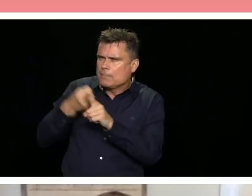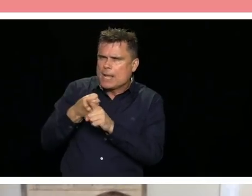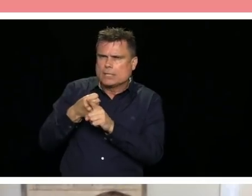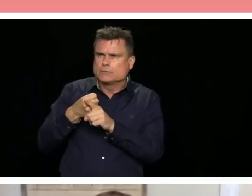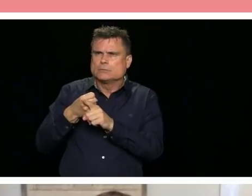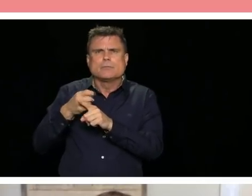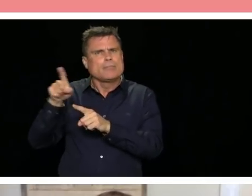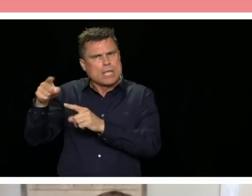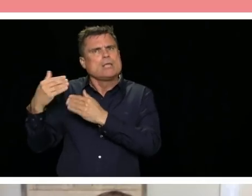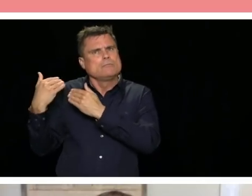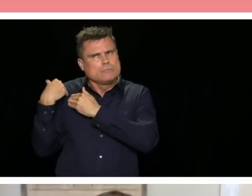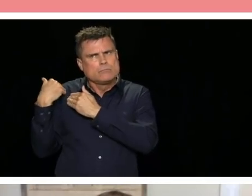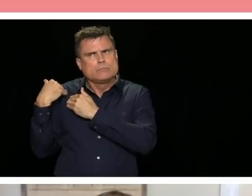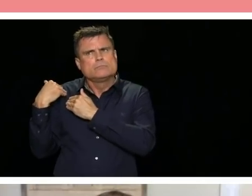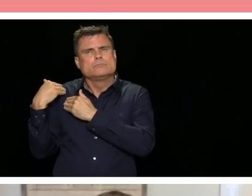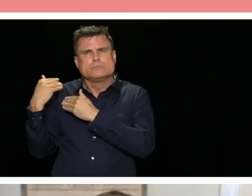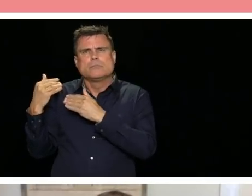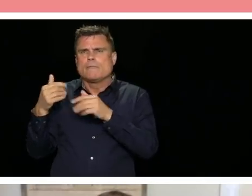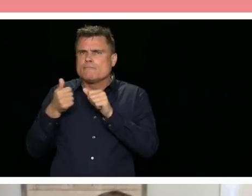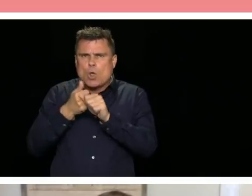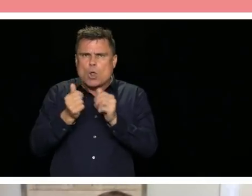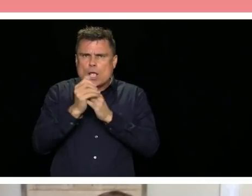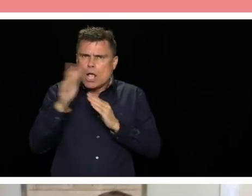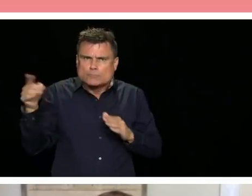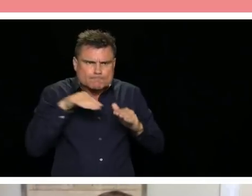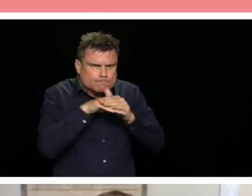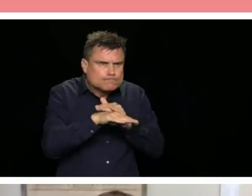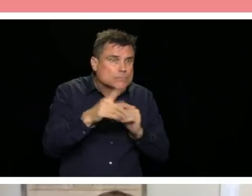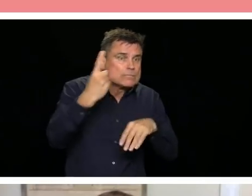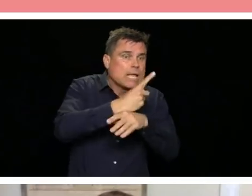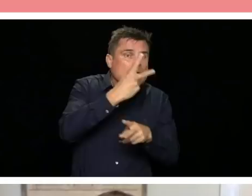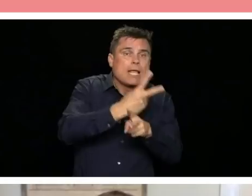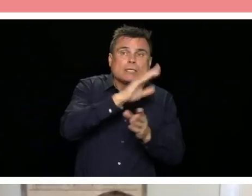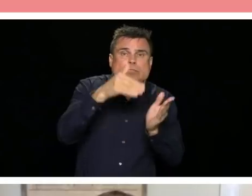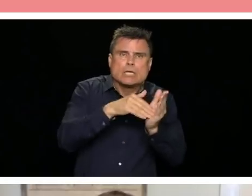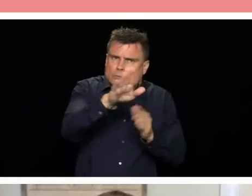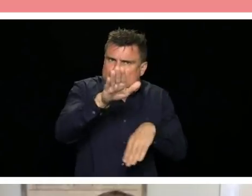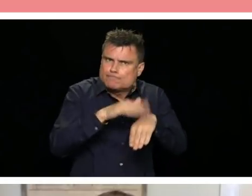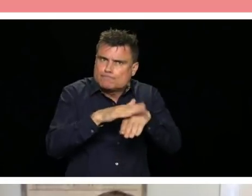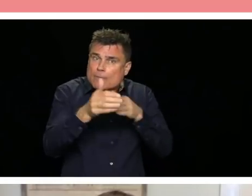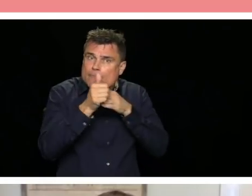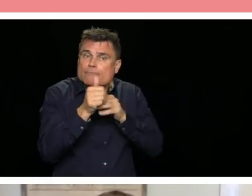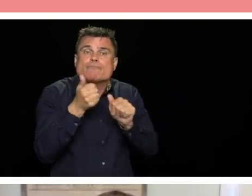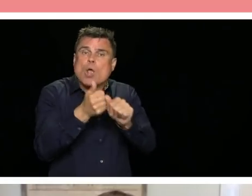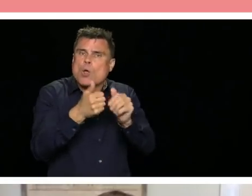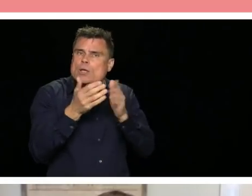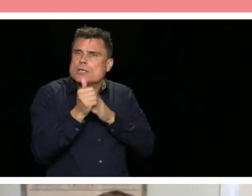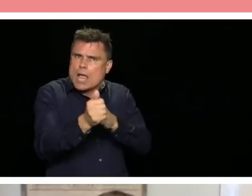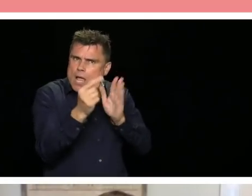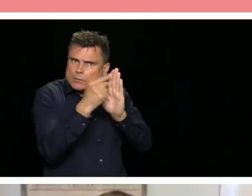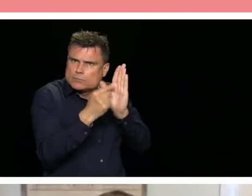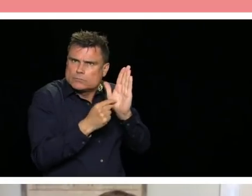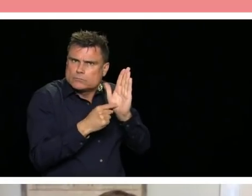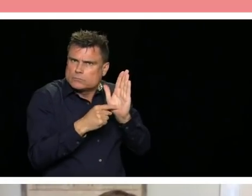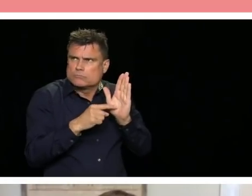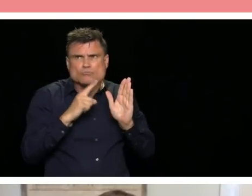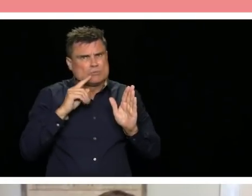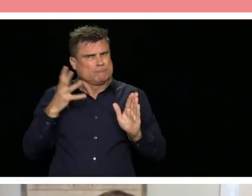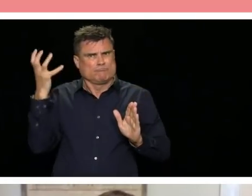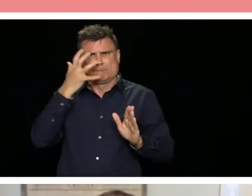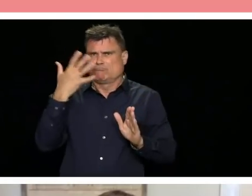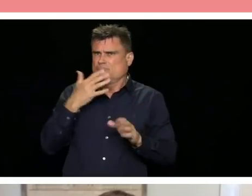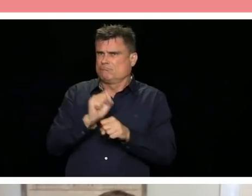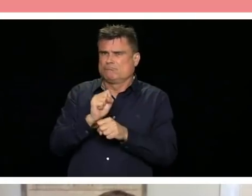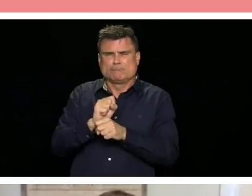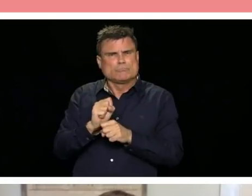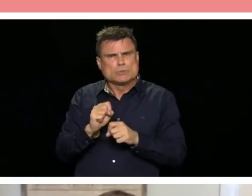what toys they might want to put away, or what toys they can clean frequently over the course of the day and make it